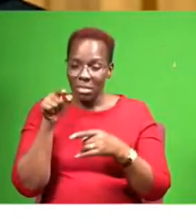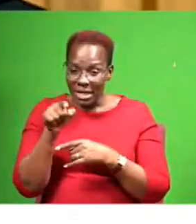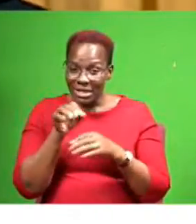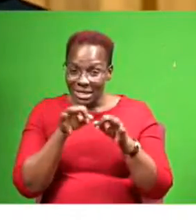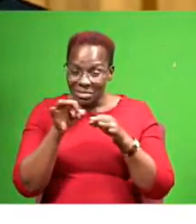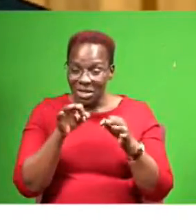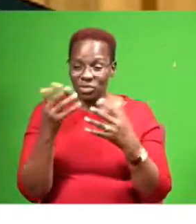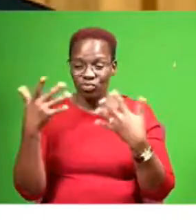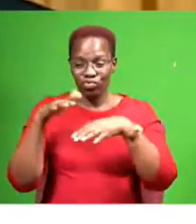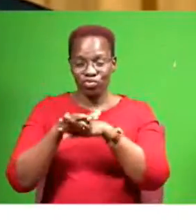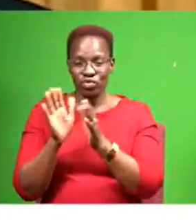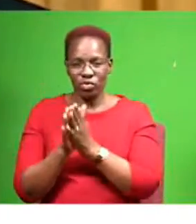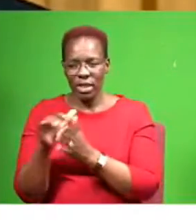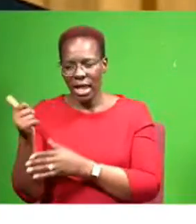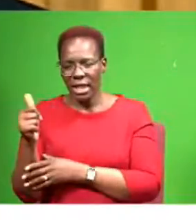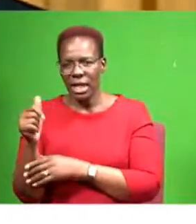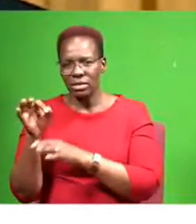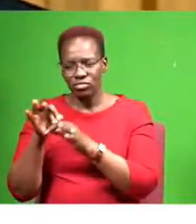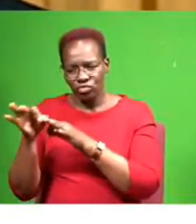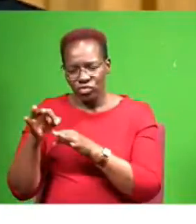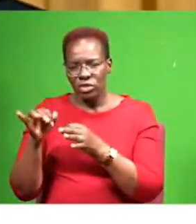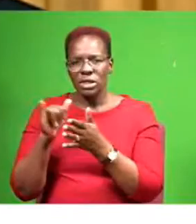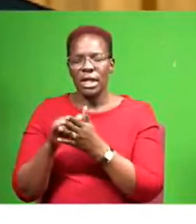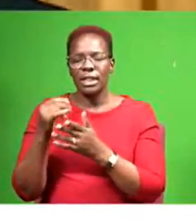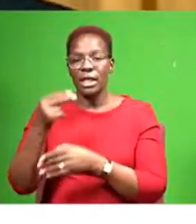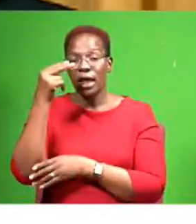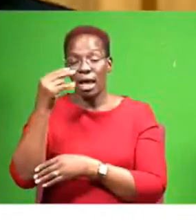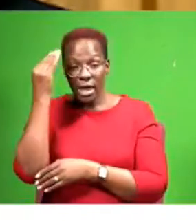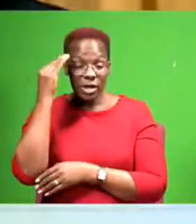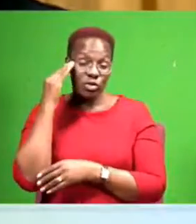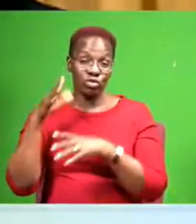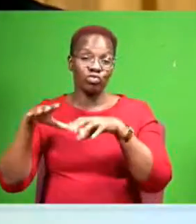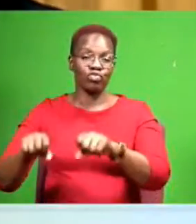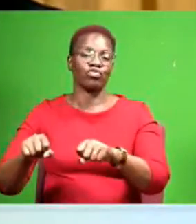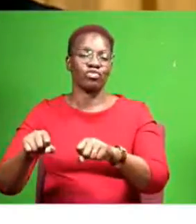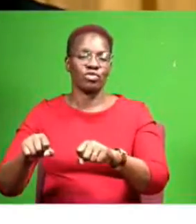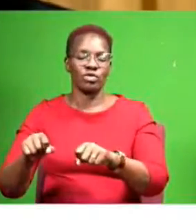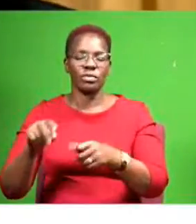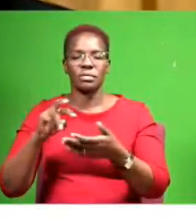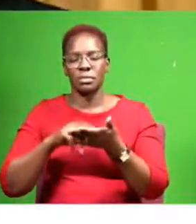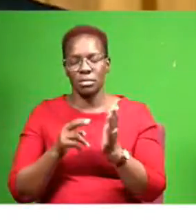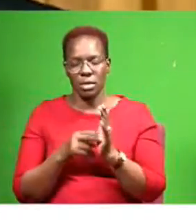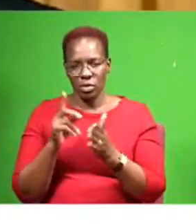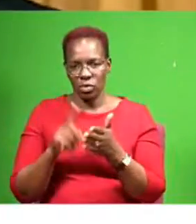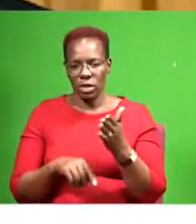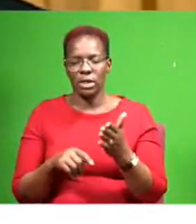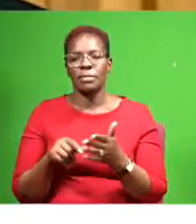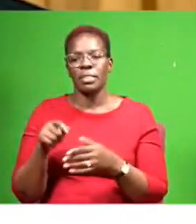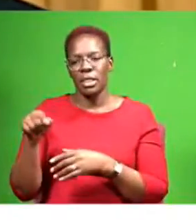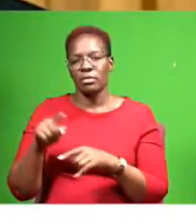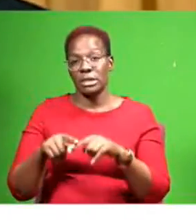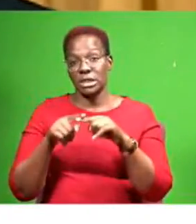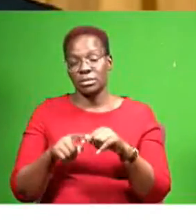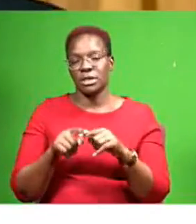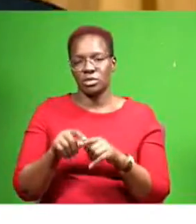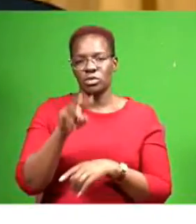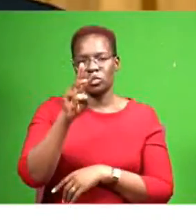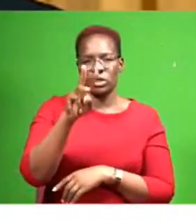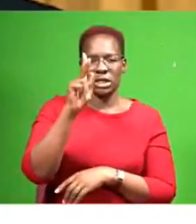Wikipedia definition which the High Court adopted. So, in other words, their reliance on